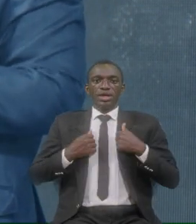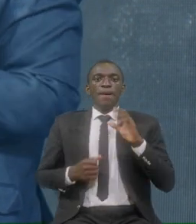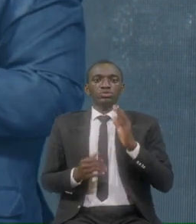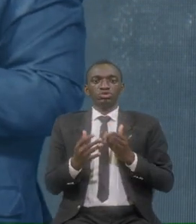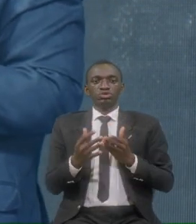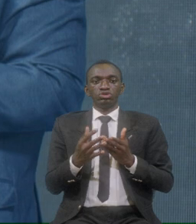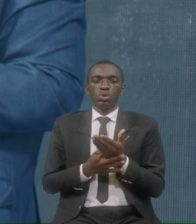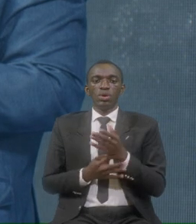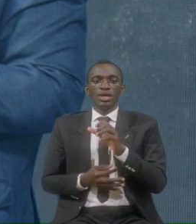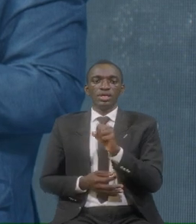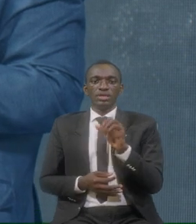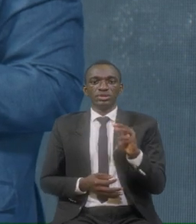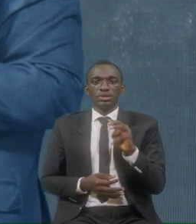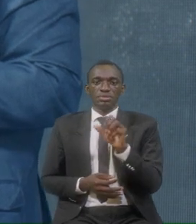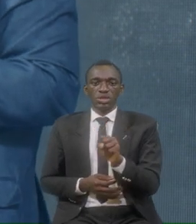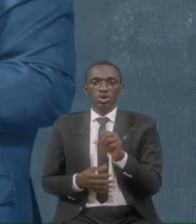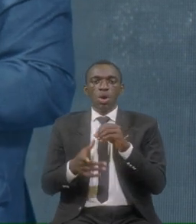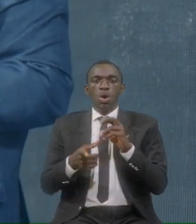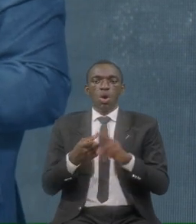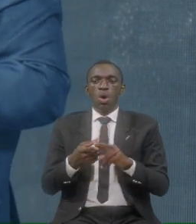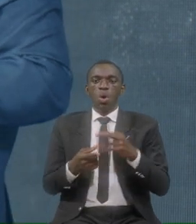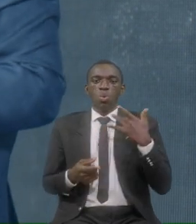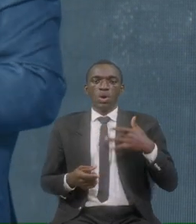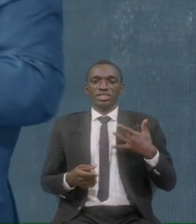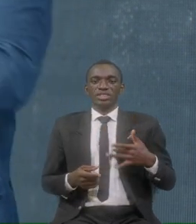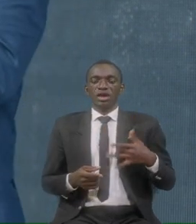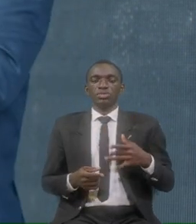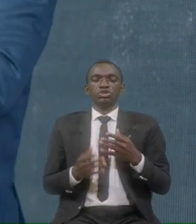WhatsApp to the number I'm reading out now,